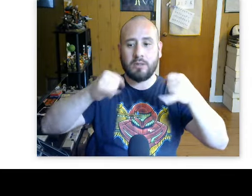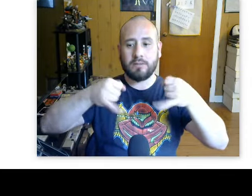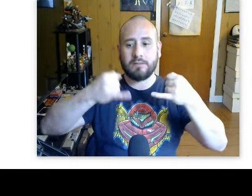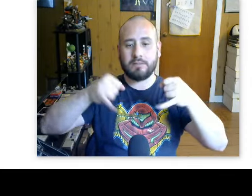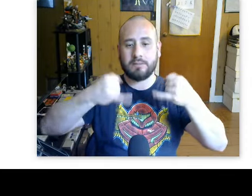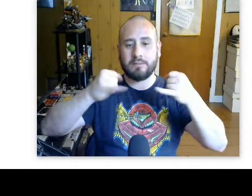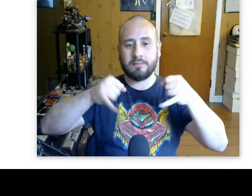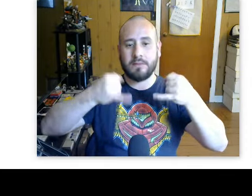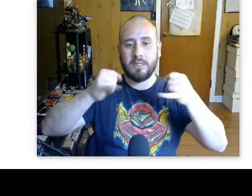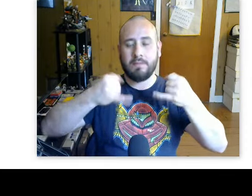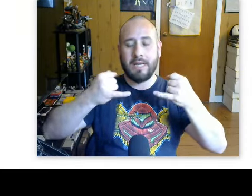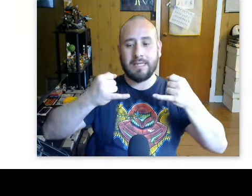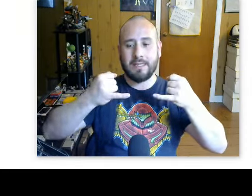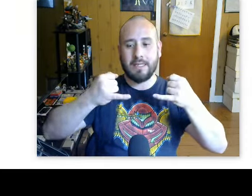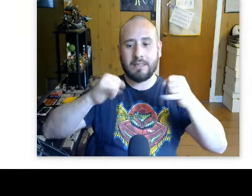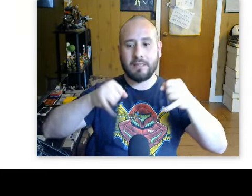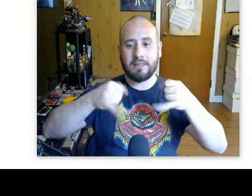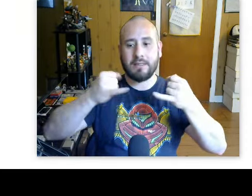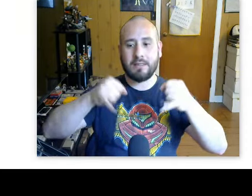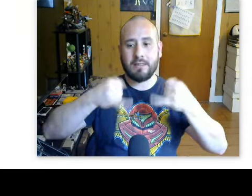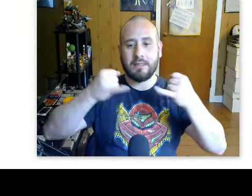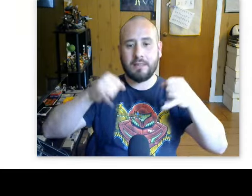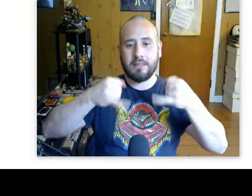twirl. Pasta,